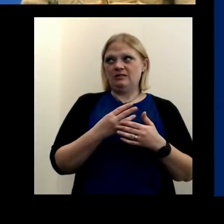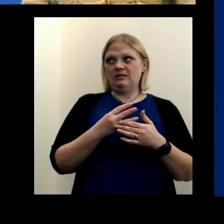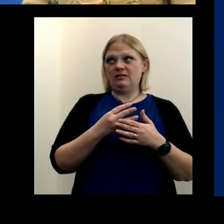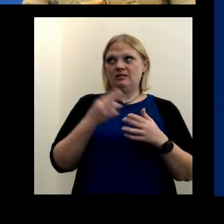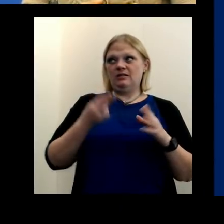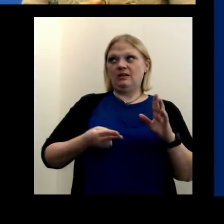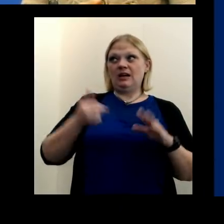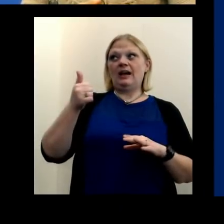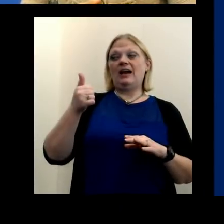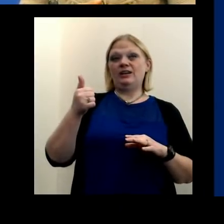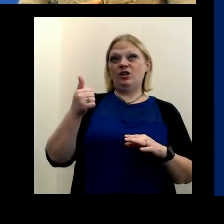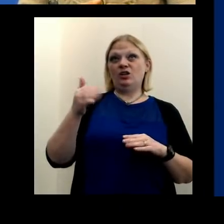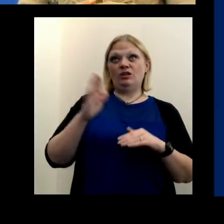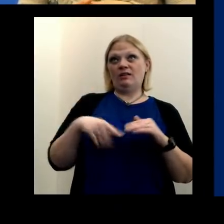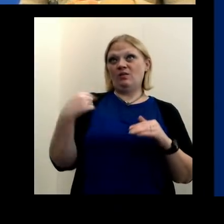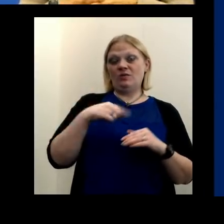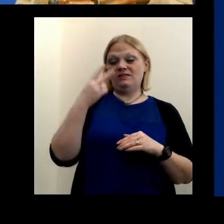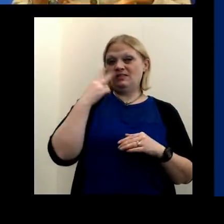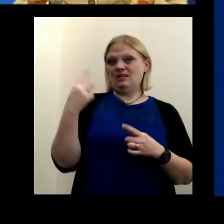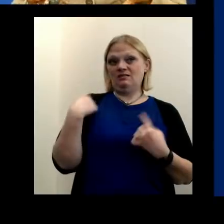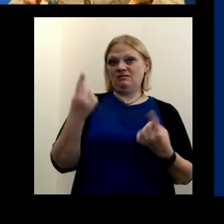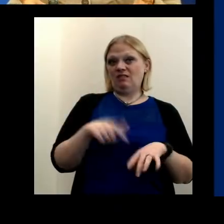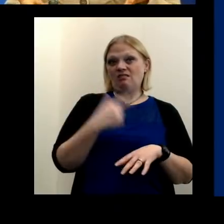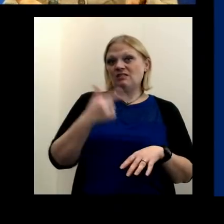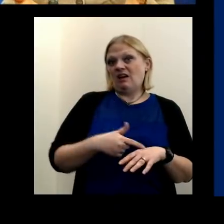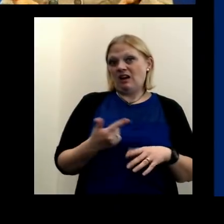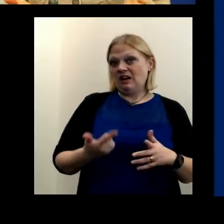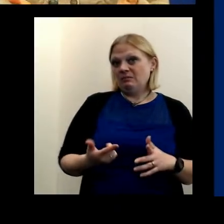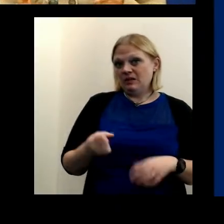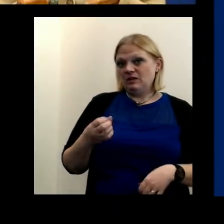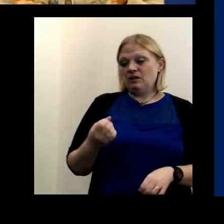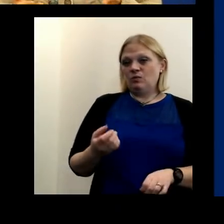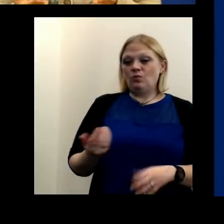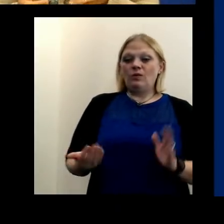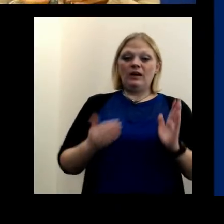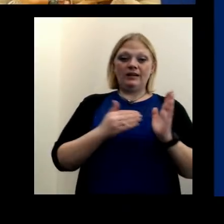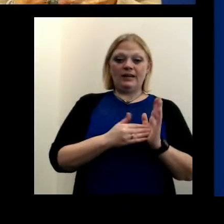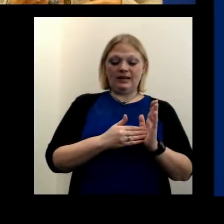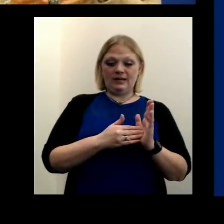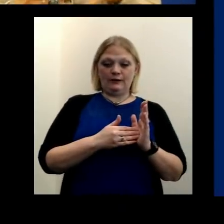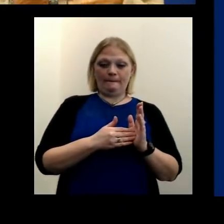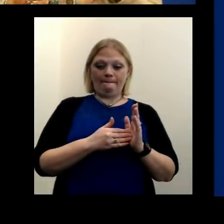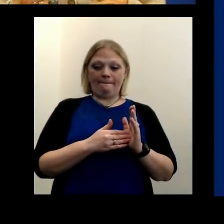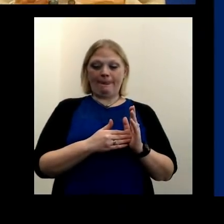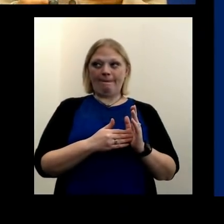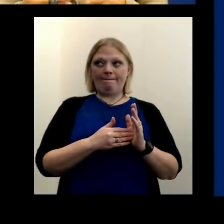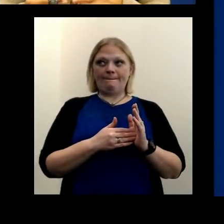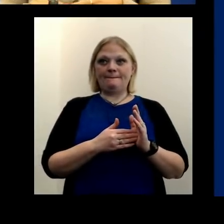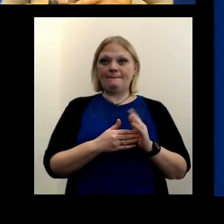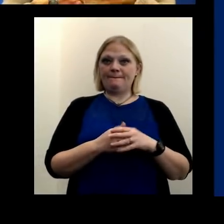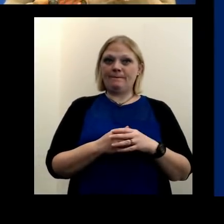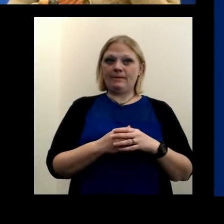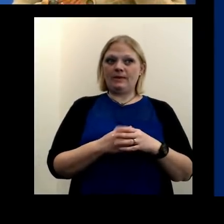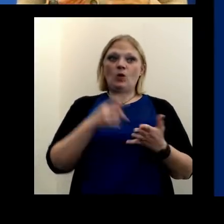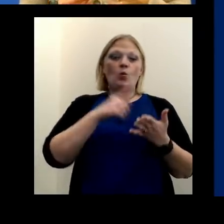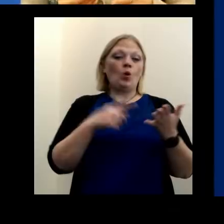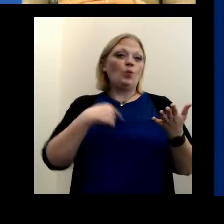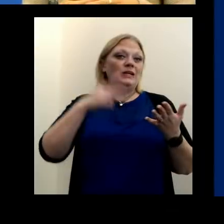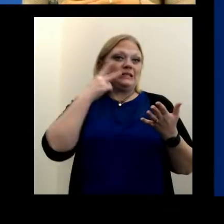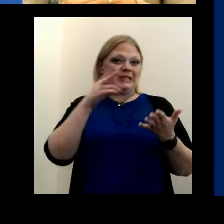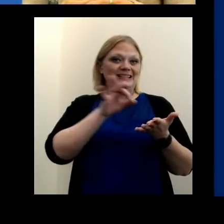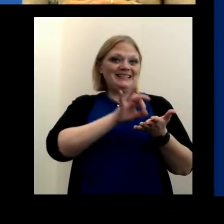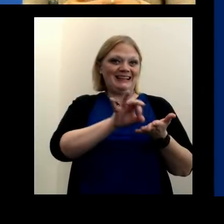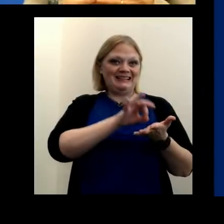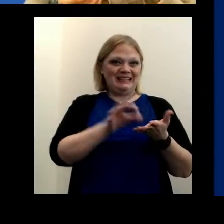we've seen in a long time. So, part of what we see with the census are the number of